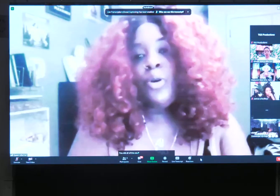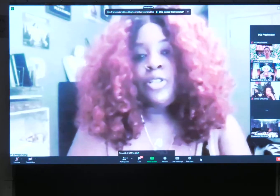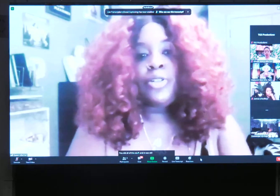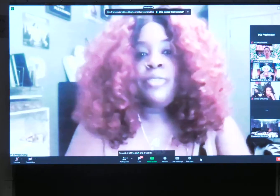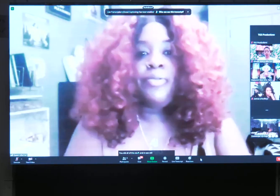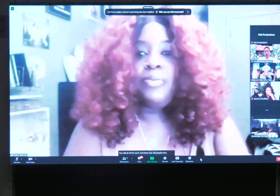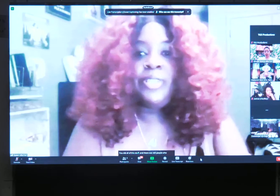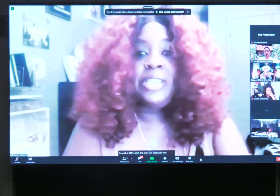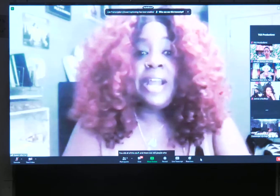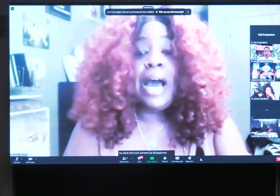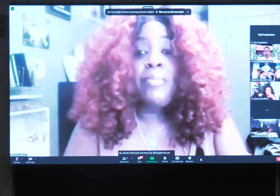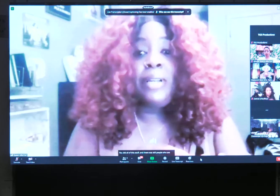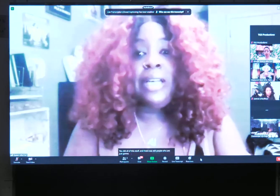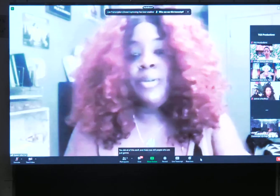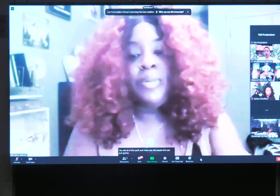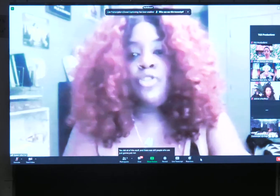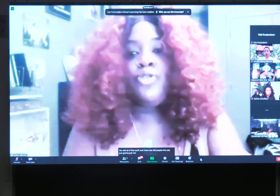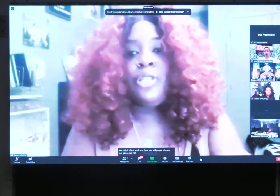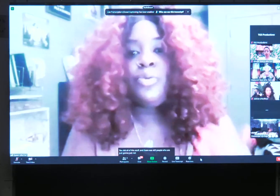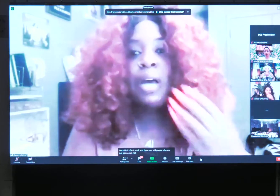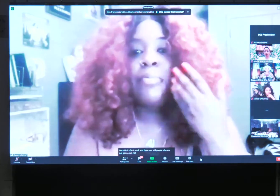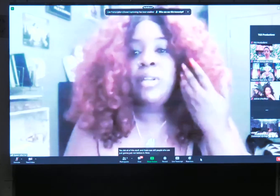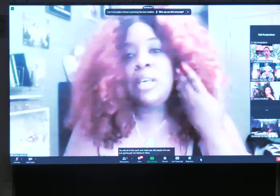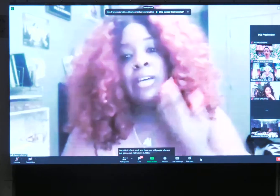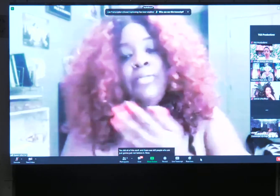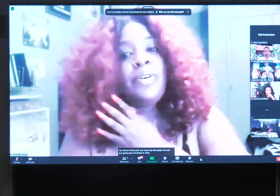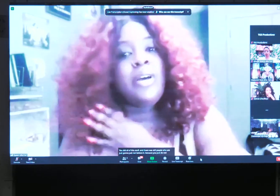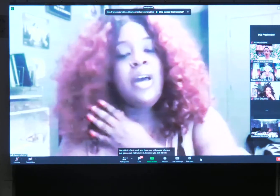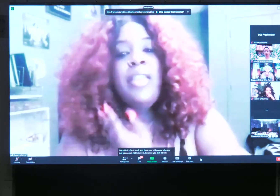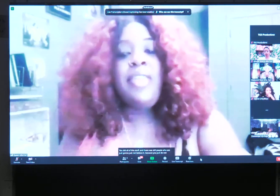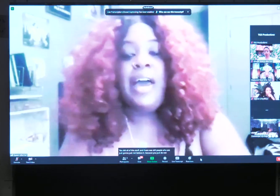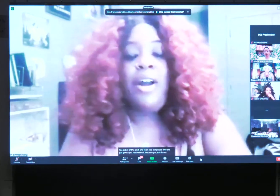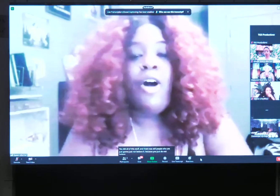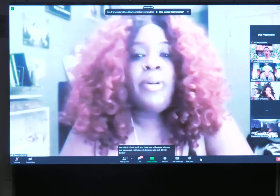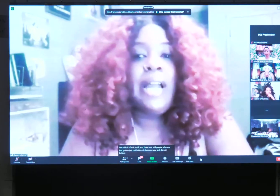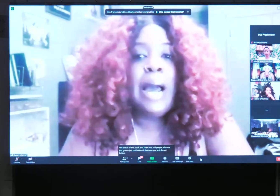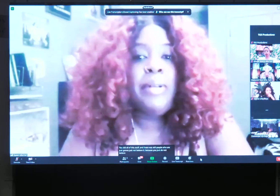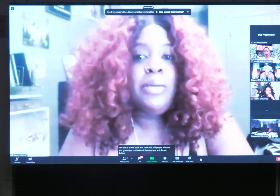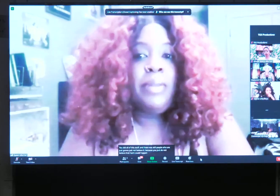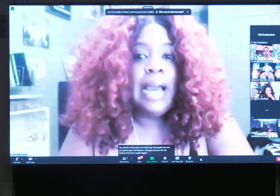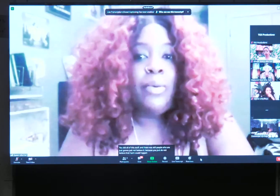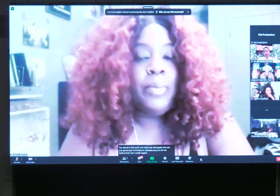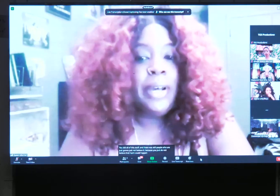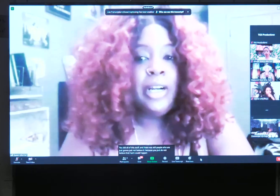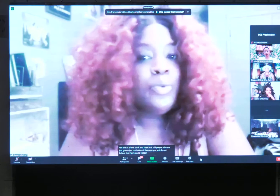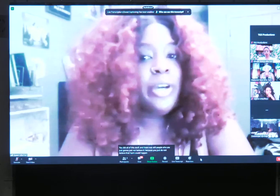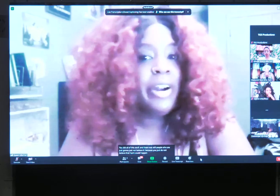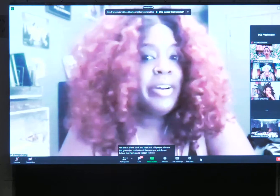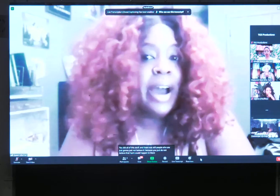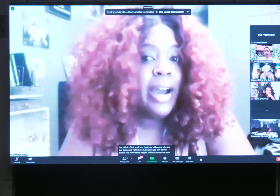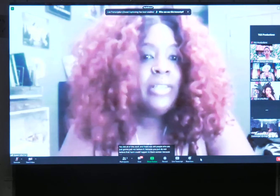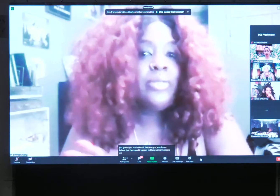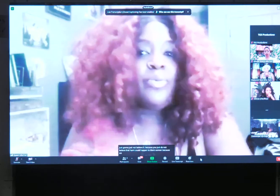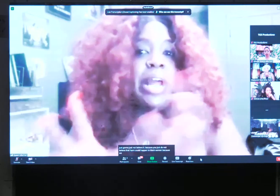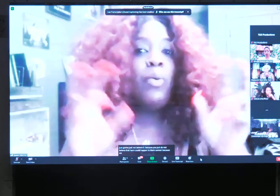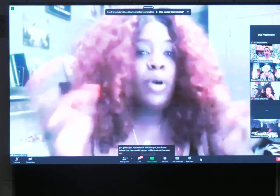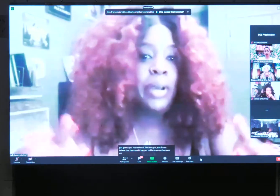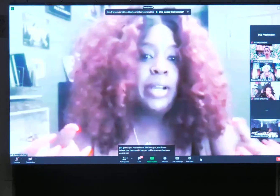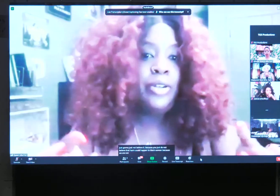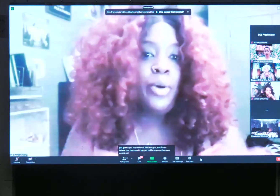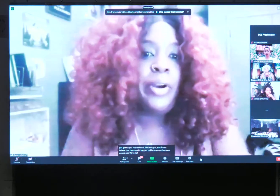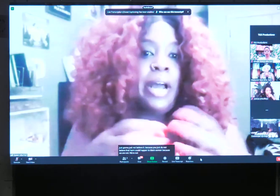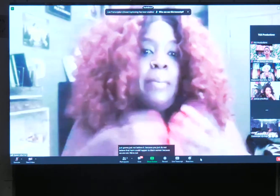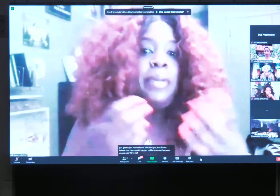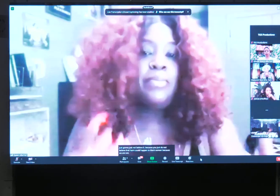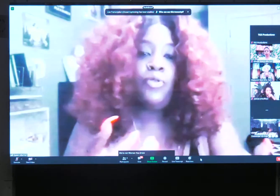who are just going to just not believe it, because you just do not believe that harm can happen to Black women, because we're not